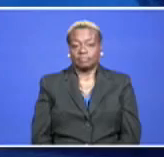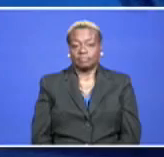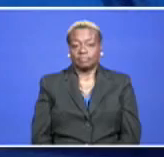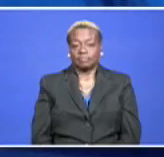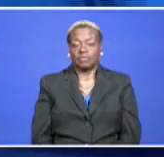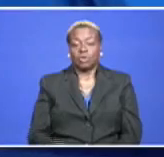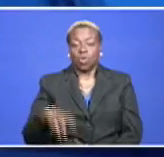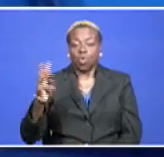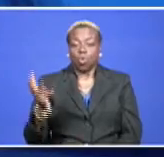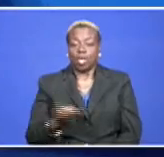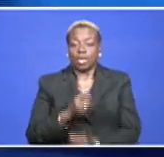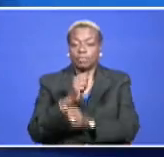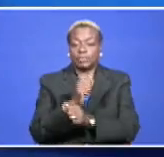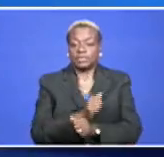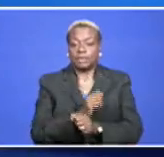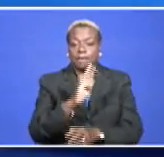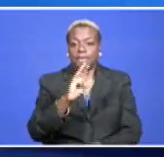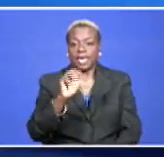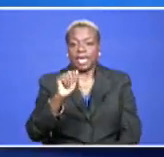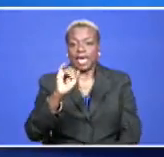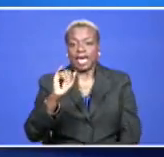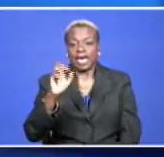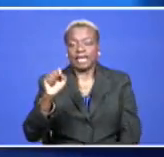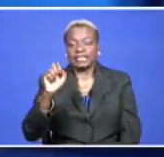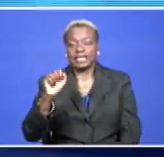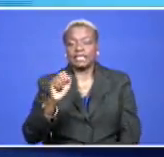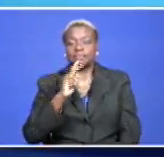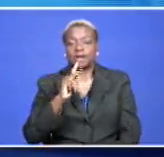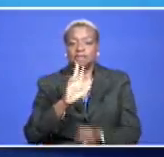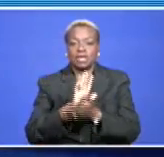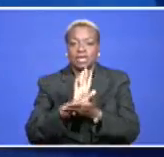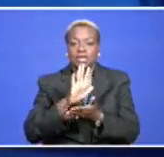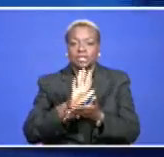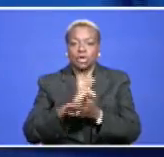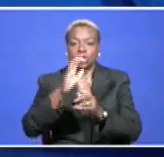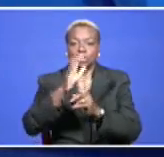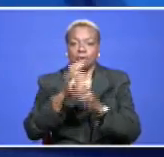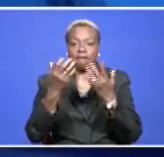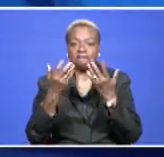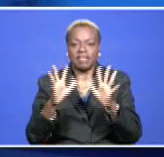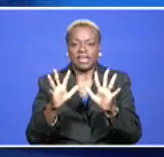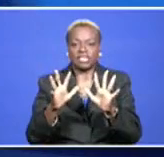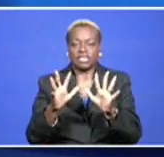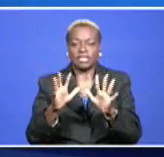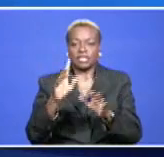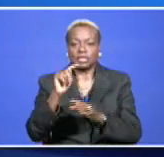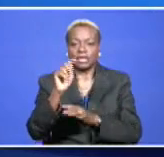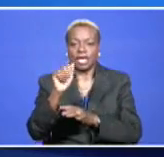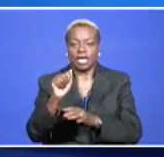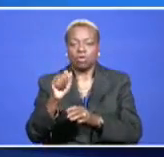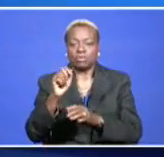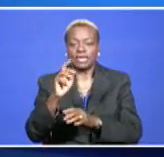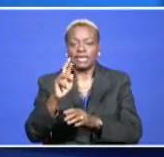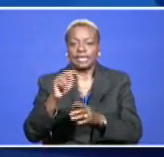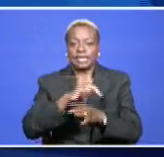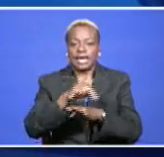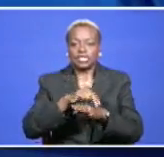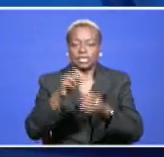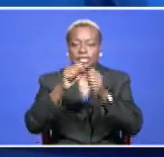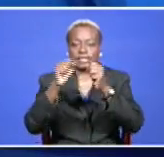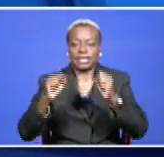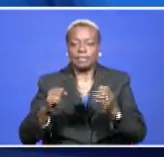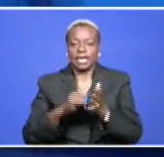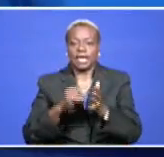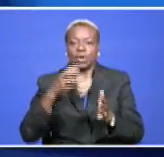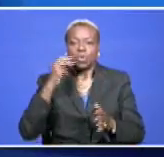Welcome to sports, everybody. The B.A.A. Private School Track and Field Championships finished up at the Thomas A. Robinson National Stadium. It was